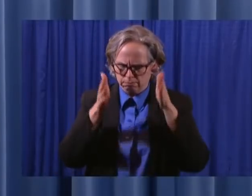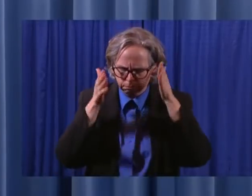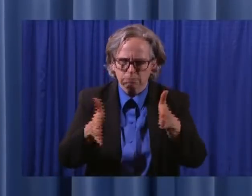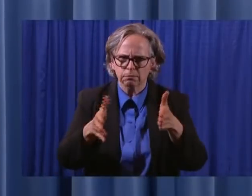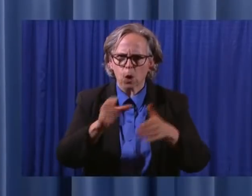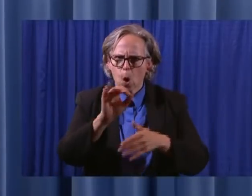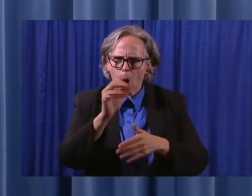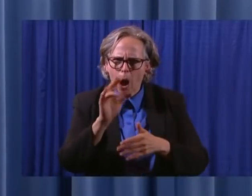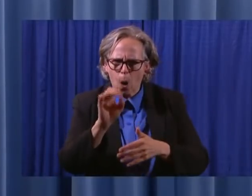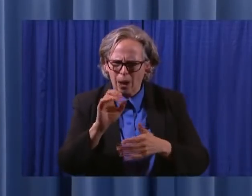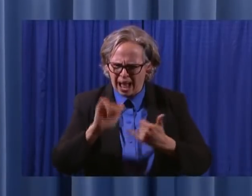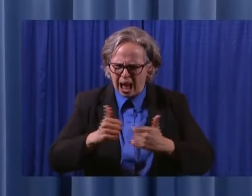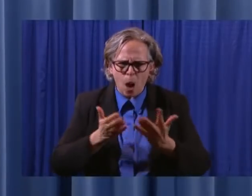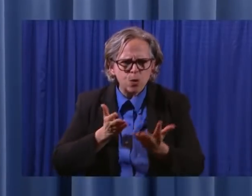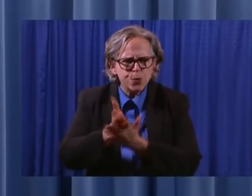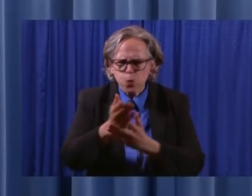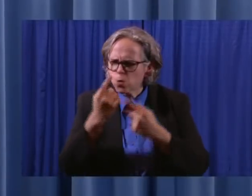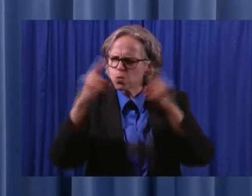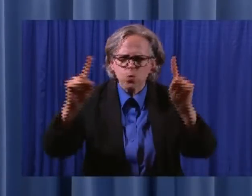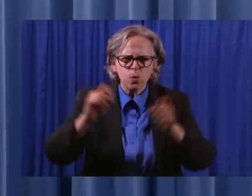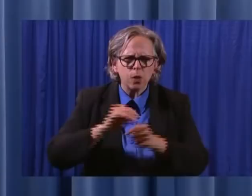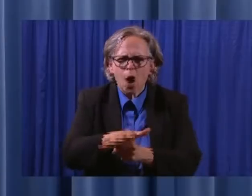And I try to stay focused every day.